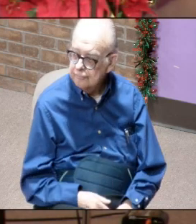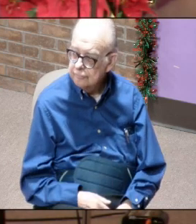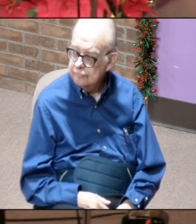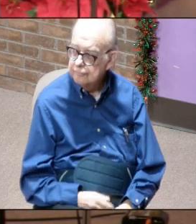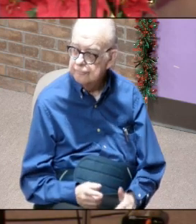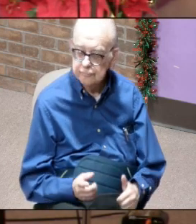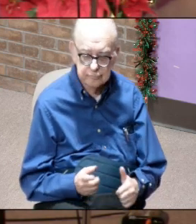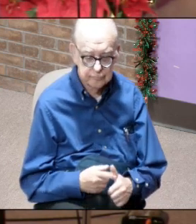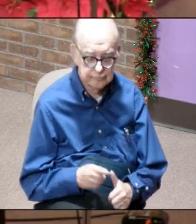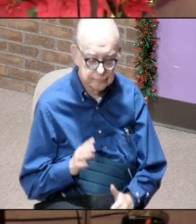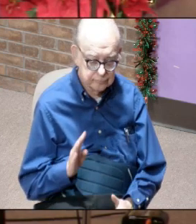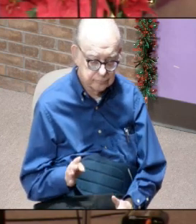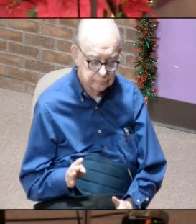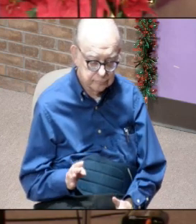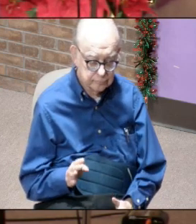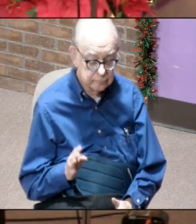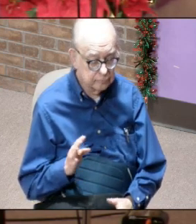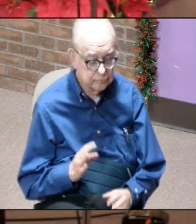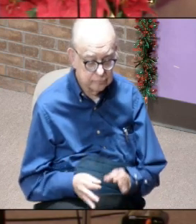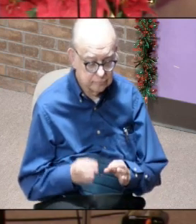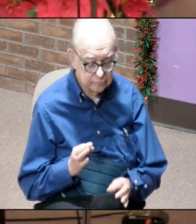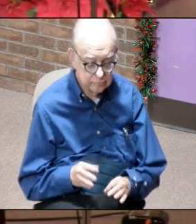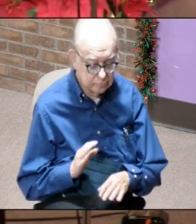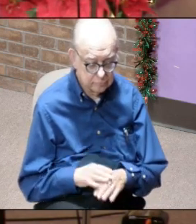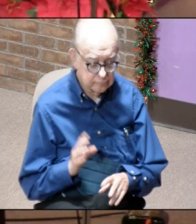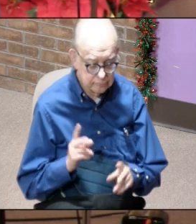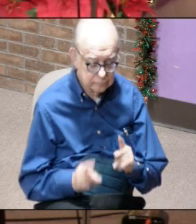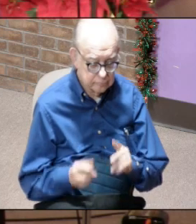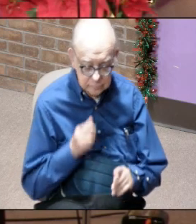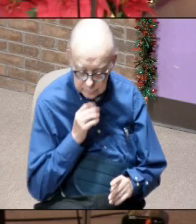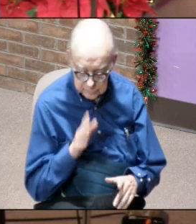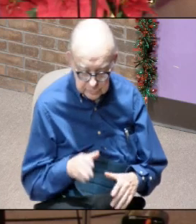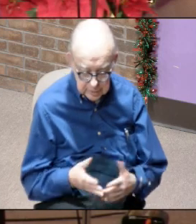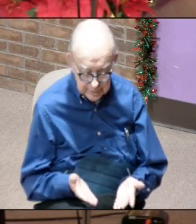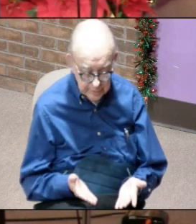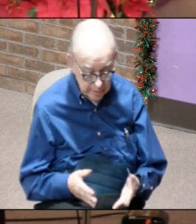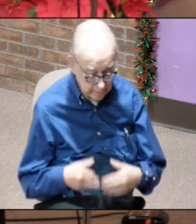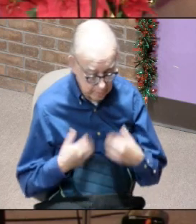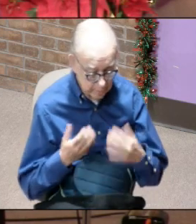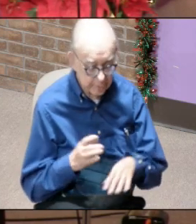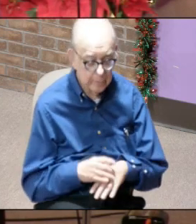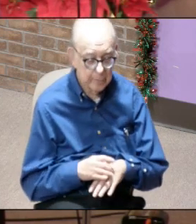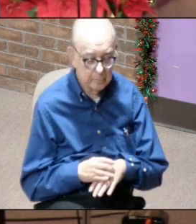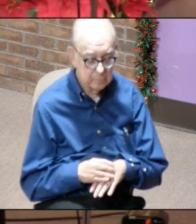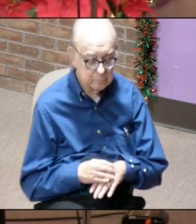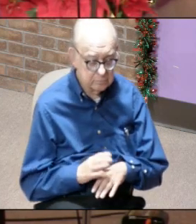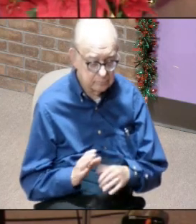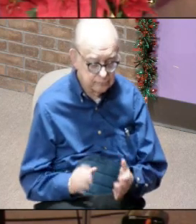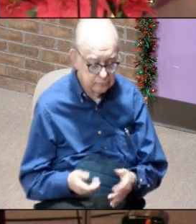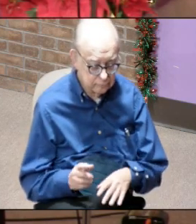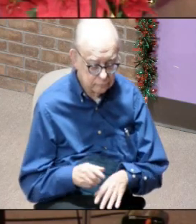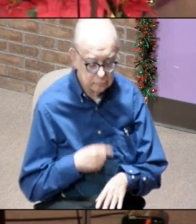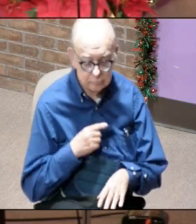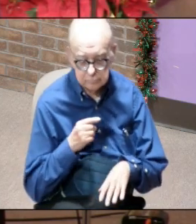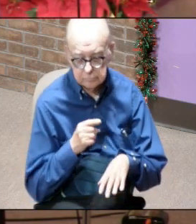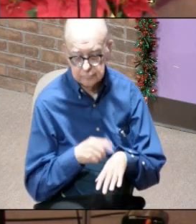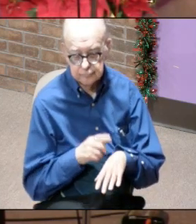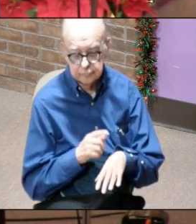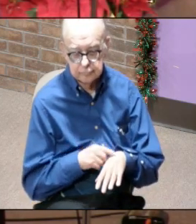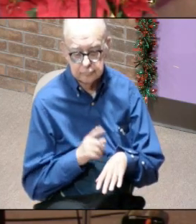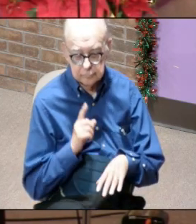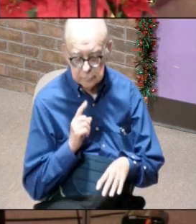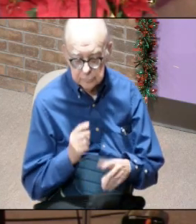The first four are judgment on the people who are living on the earth. How long are you going